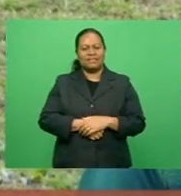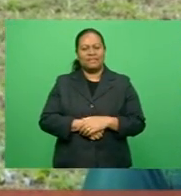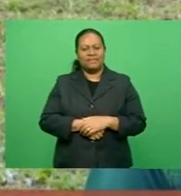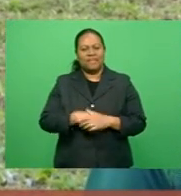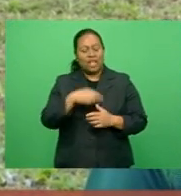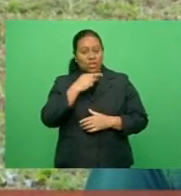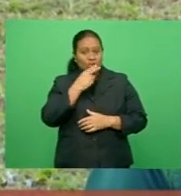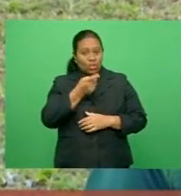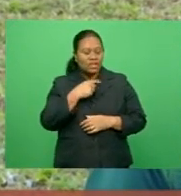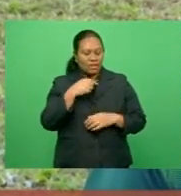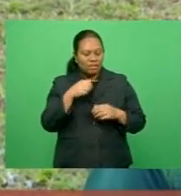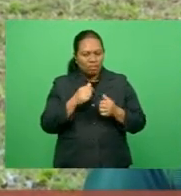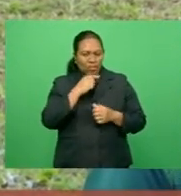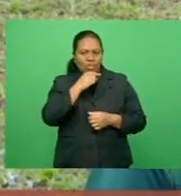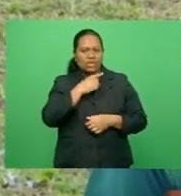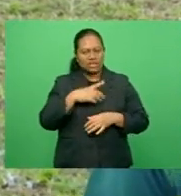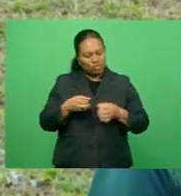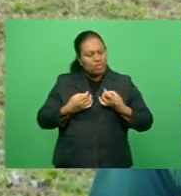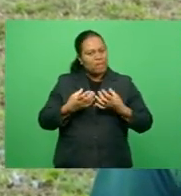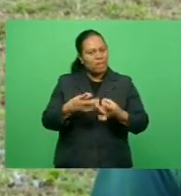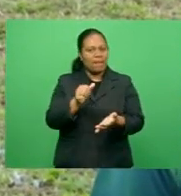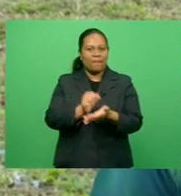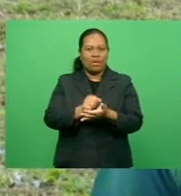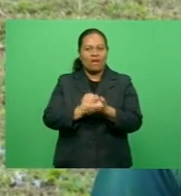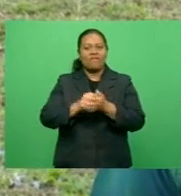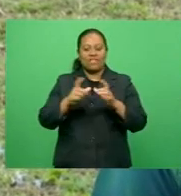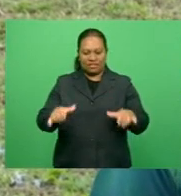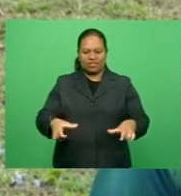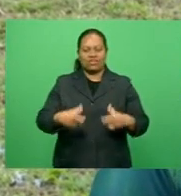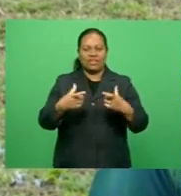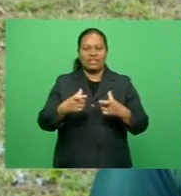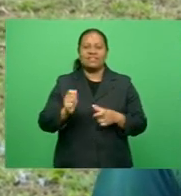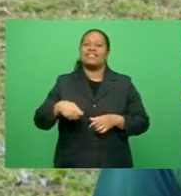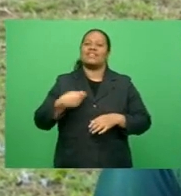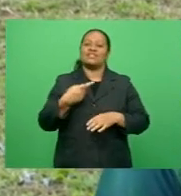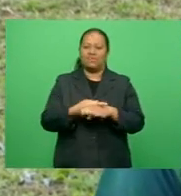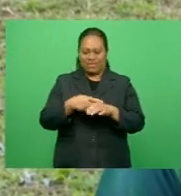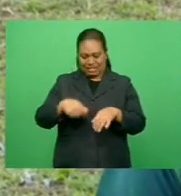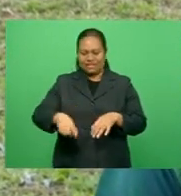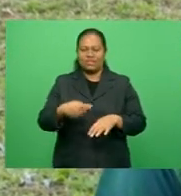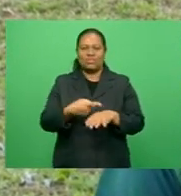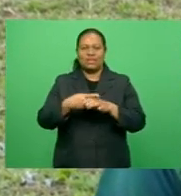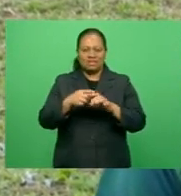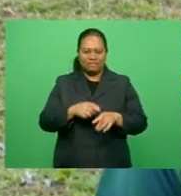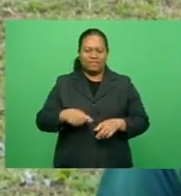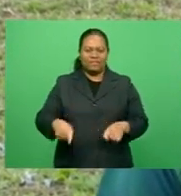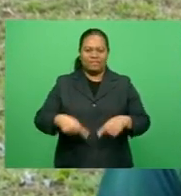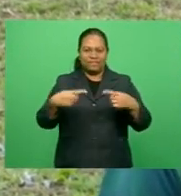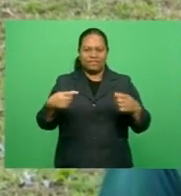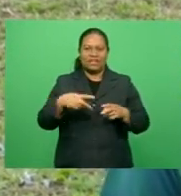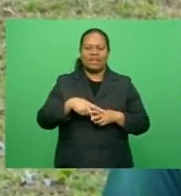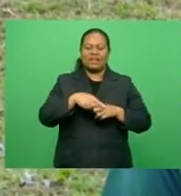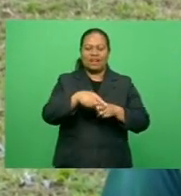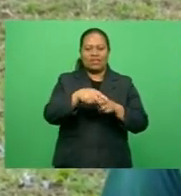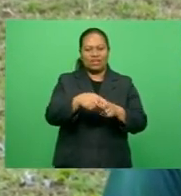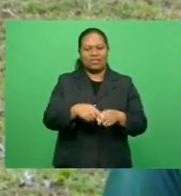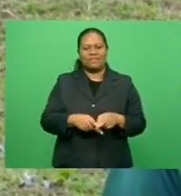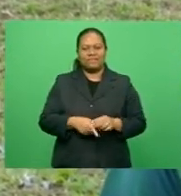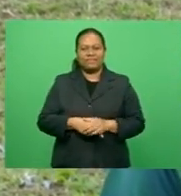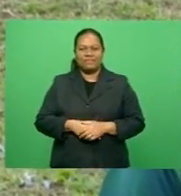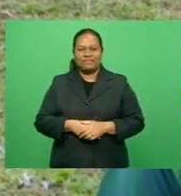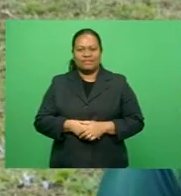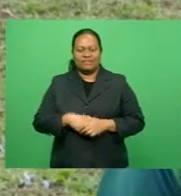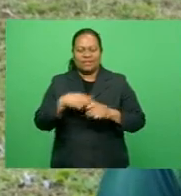told the boys that we have to prepare ourselves for the challenge next week. Double header against Nandronga. In order to go to Nandronga, to